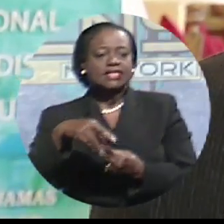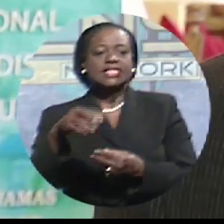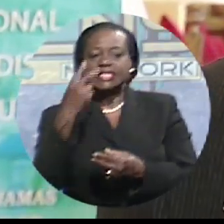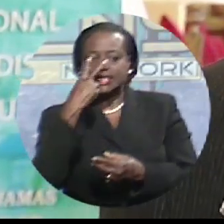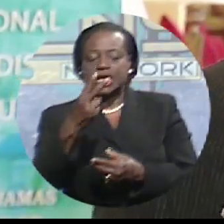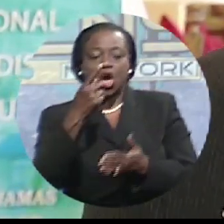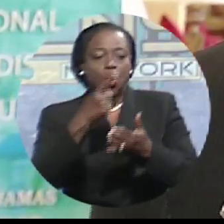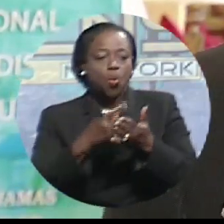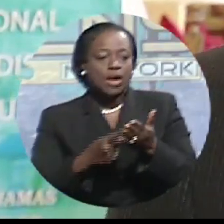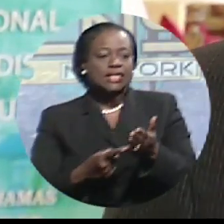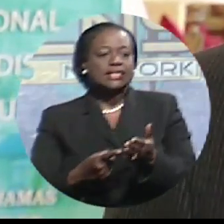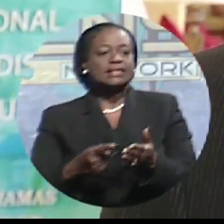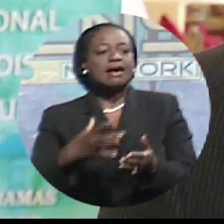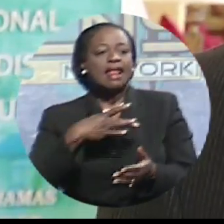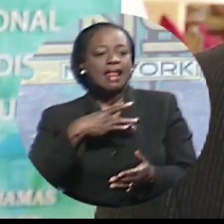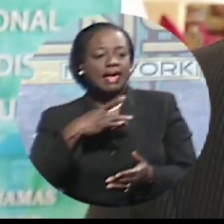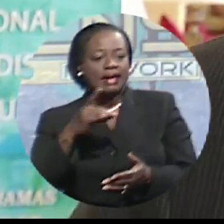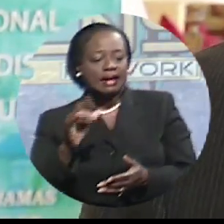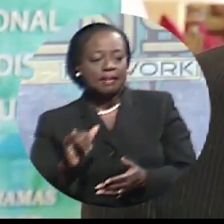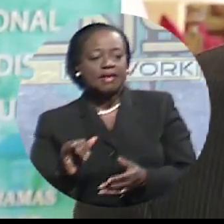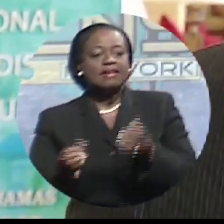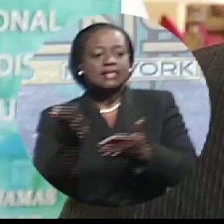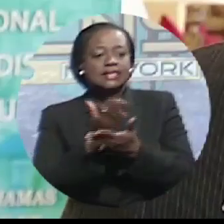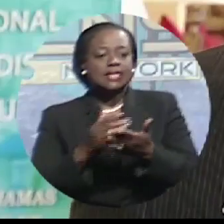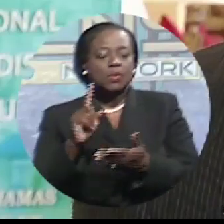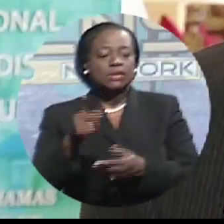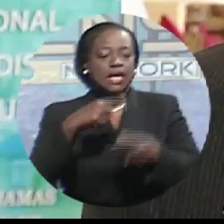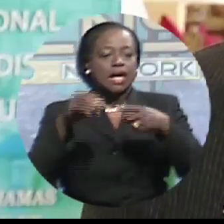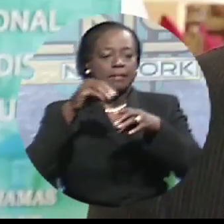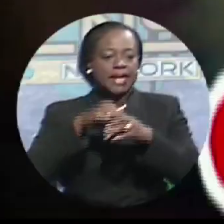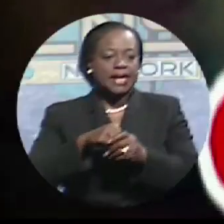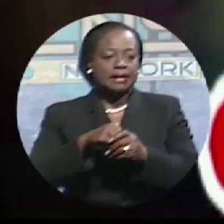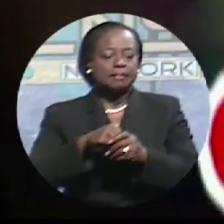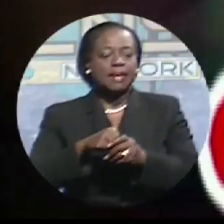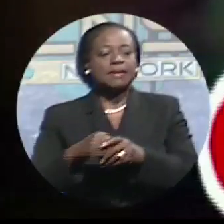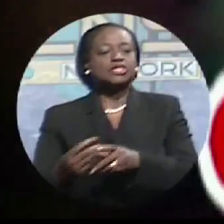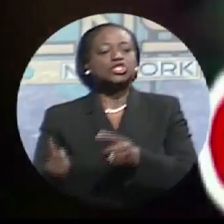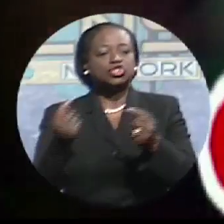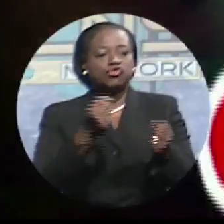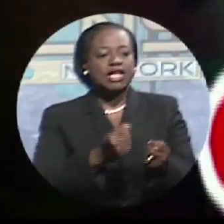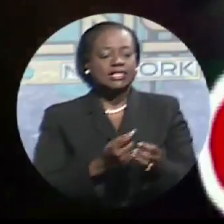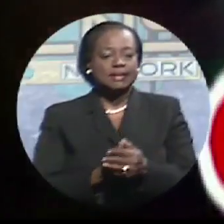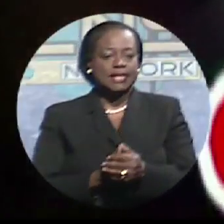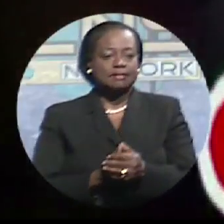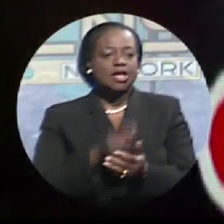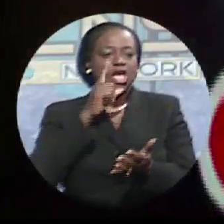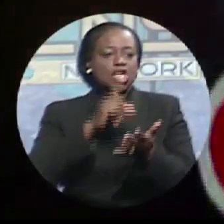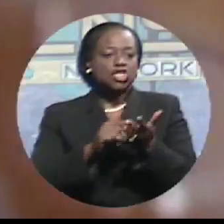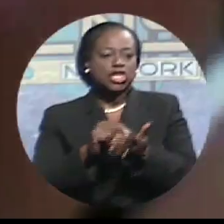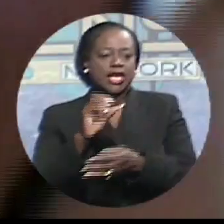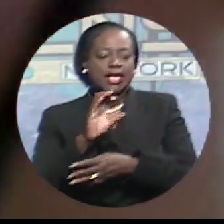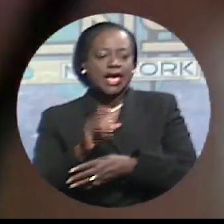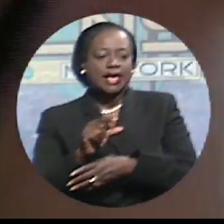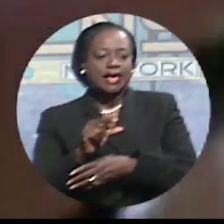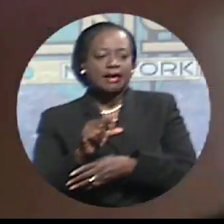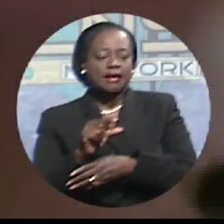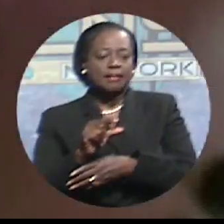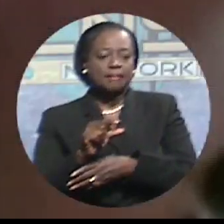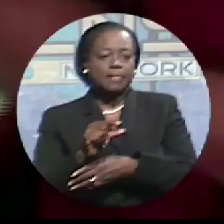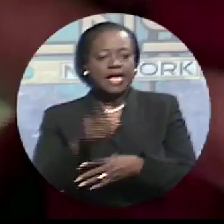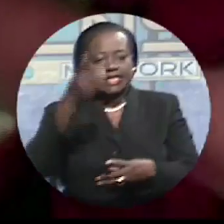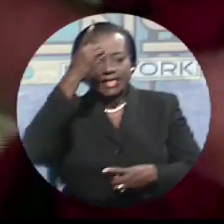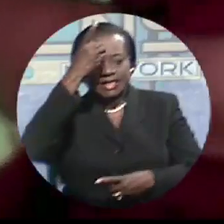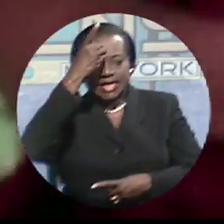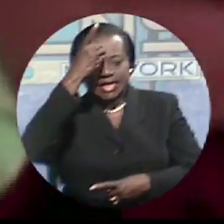is the likelihood that if someone was to come in, that would be able to be transmitted. Chickungunya, or the disease that bends, causes